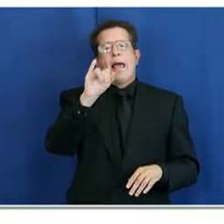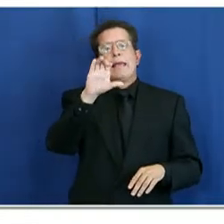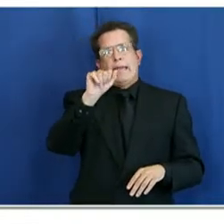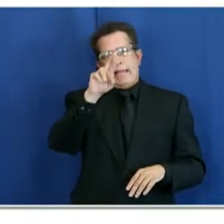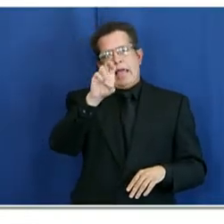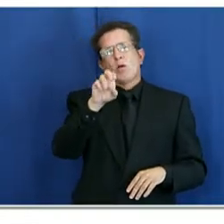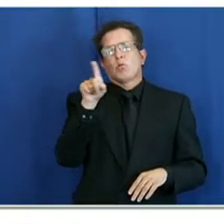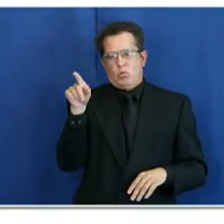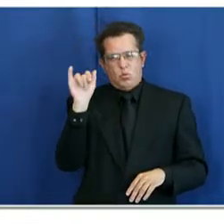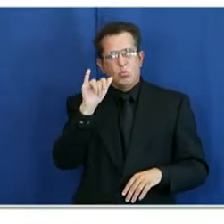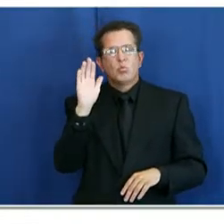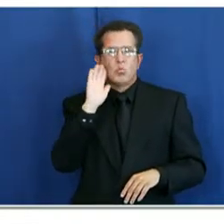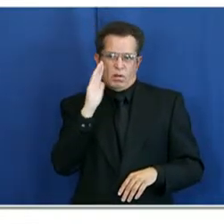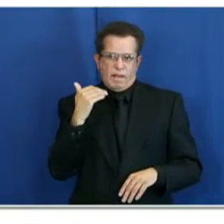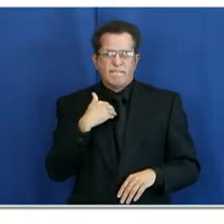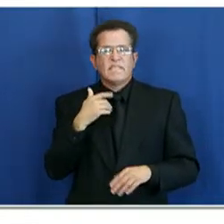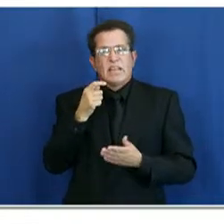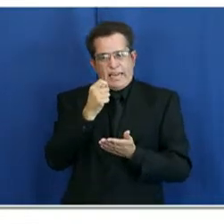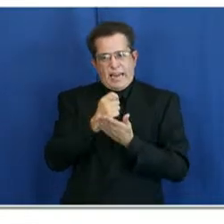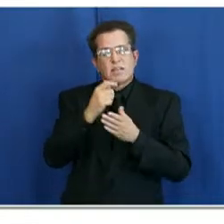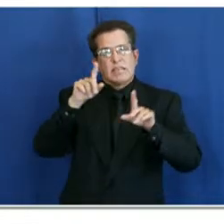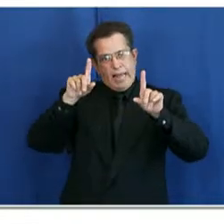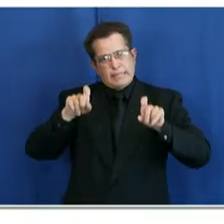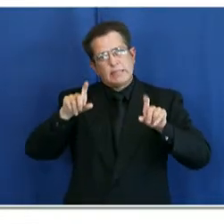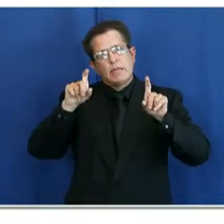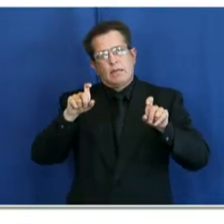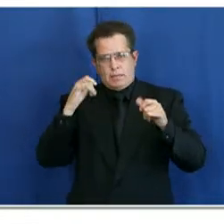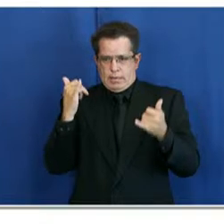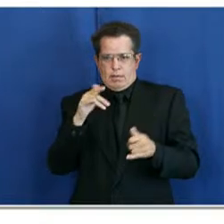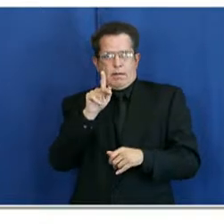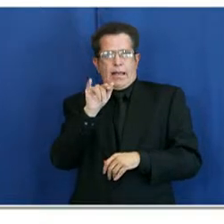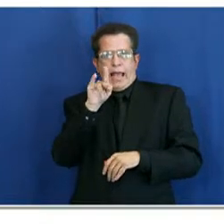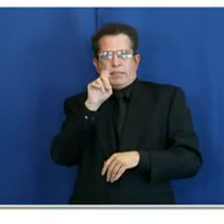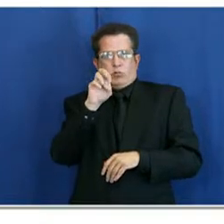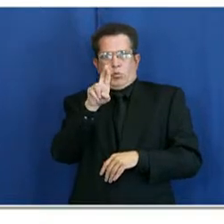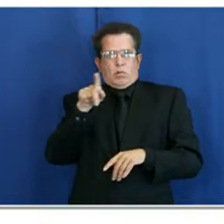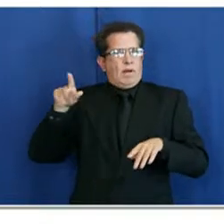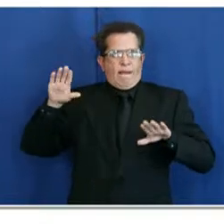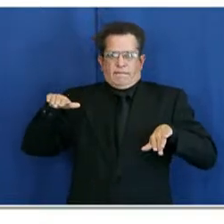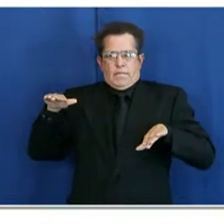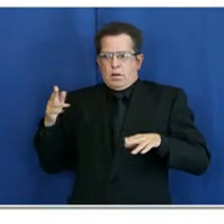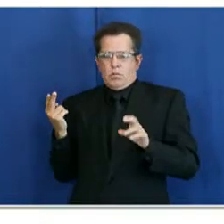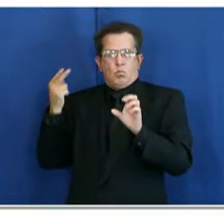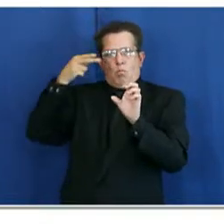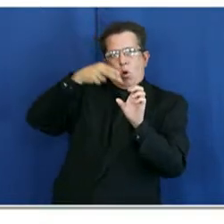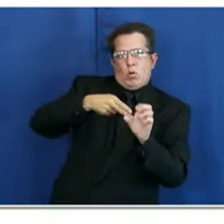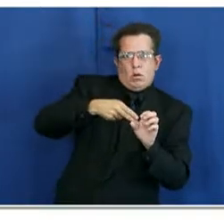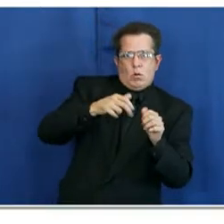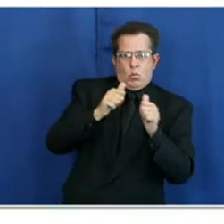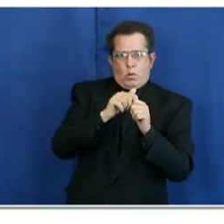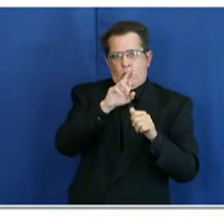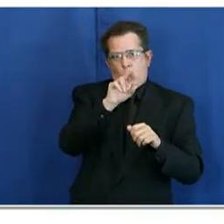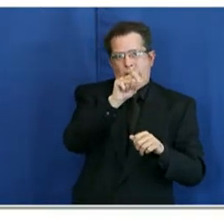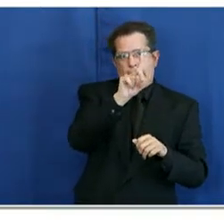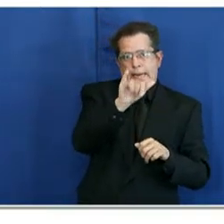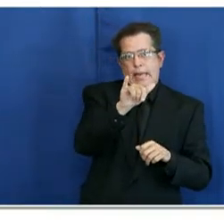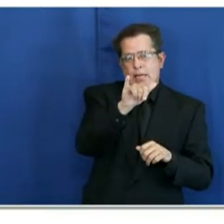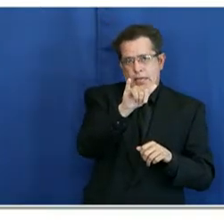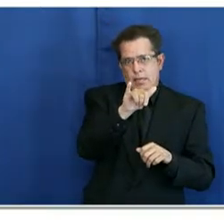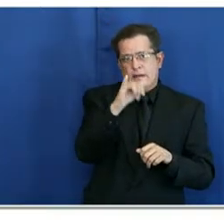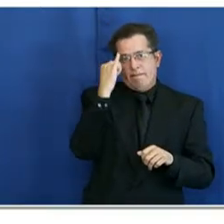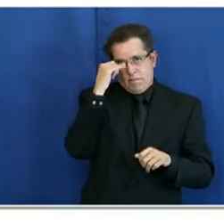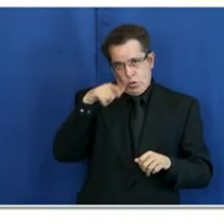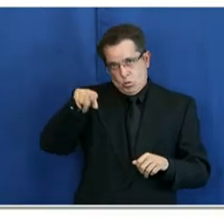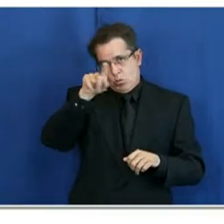own testing, and Kaiser Permanente to date has not joined the regional COVID collaborative in partnership with Rady, and so if you are